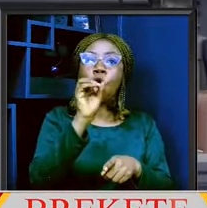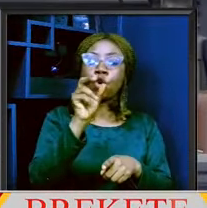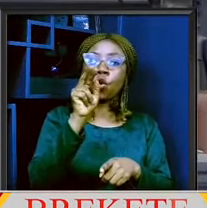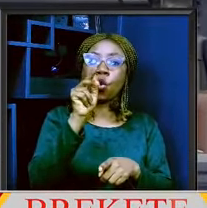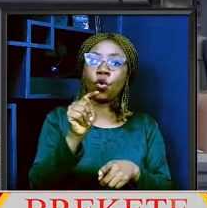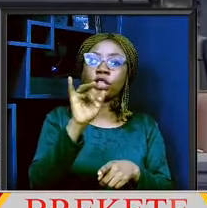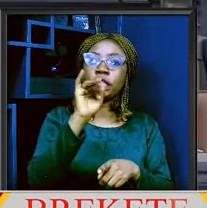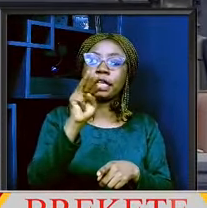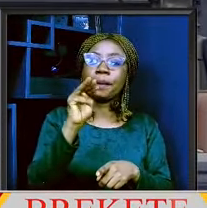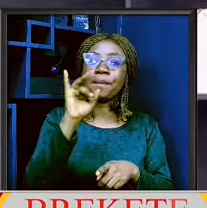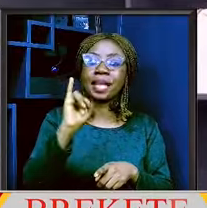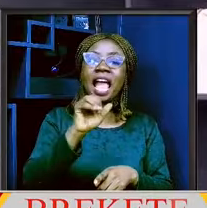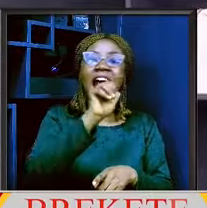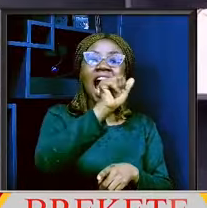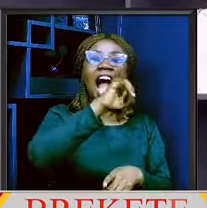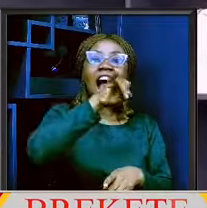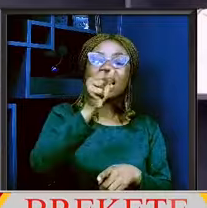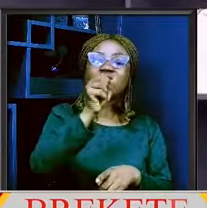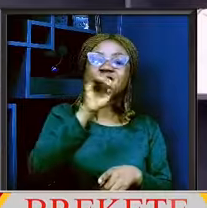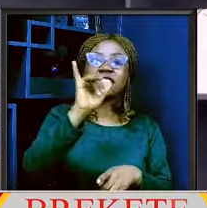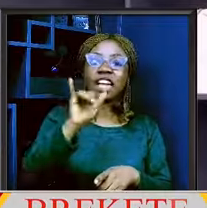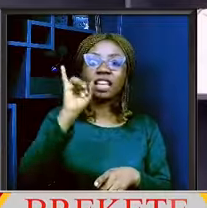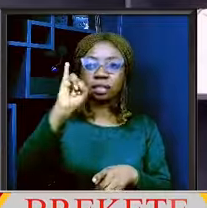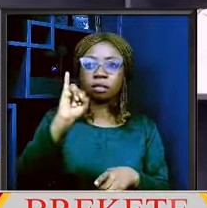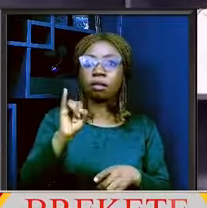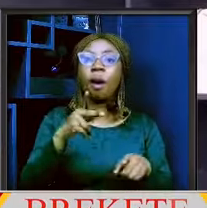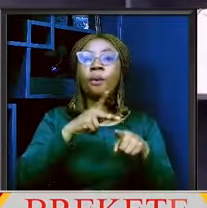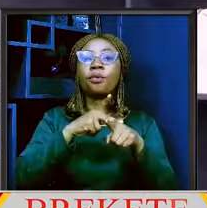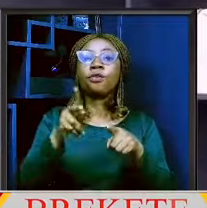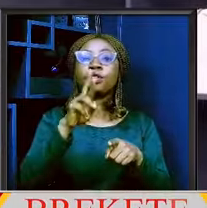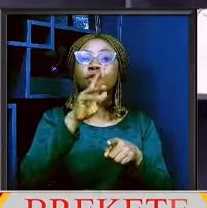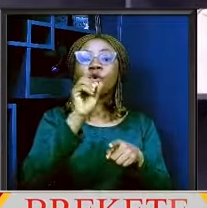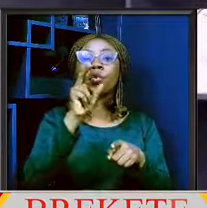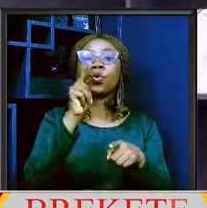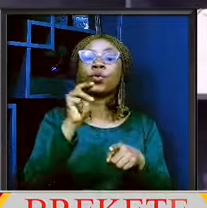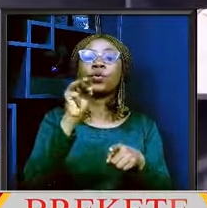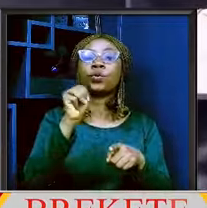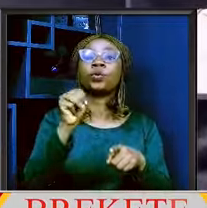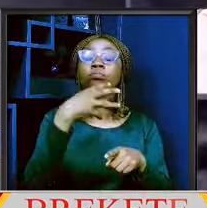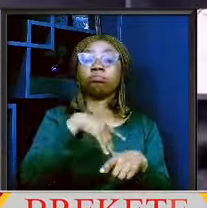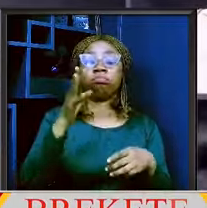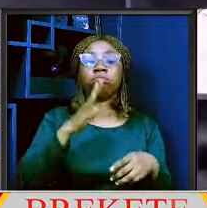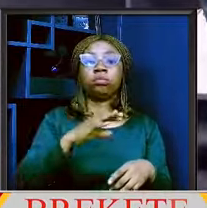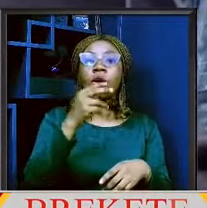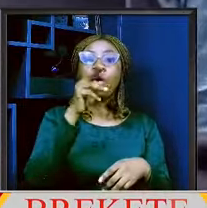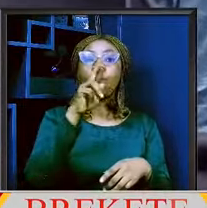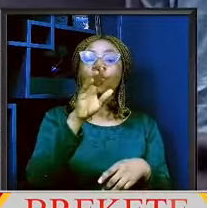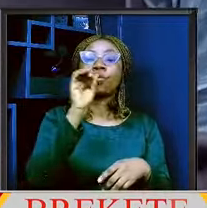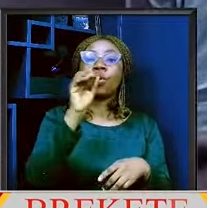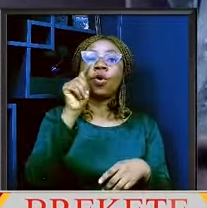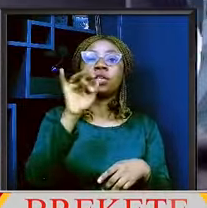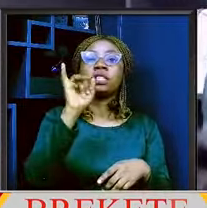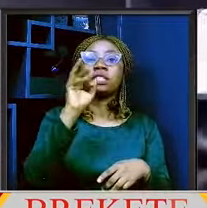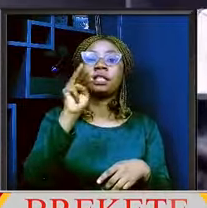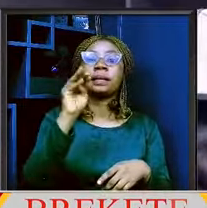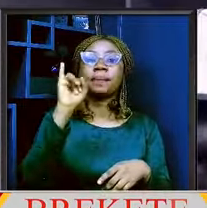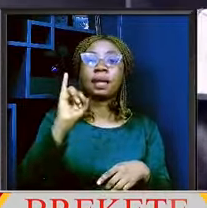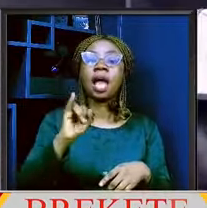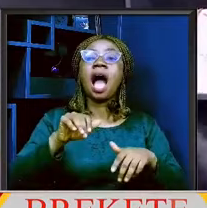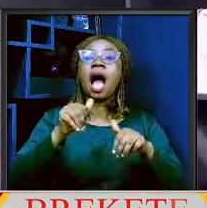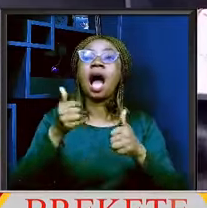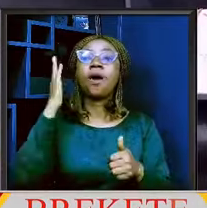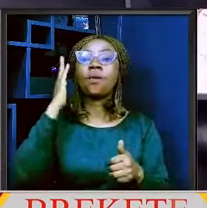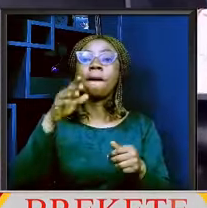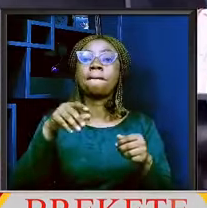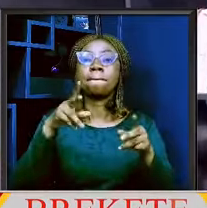Yes, sir. Professor Rotimi, sir? Yes, sir. Yes, sir. How person go take